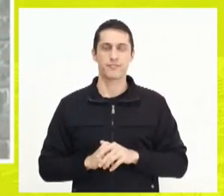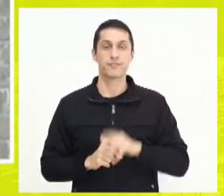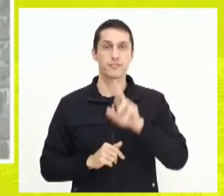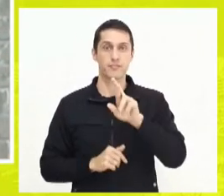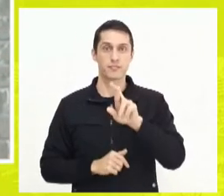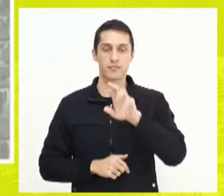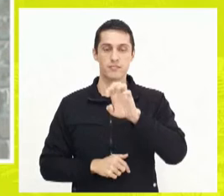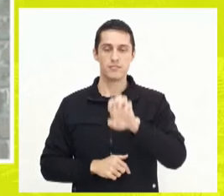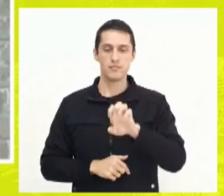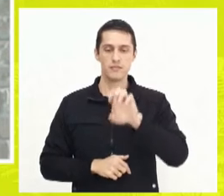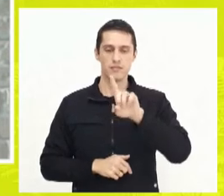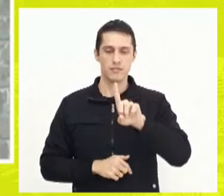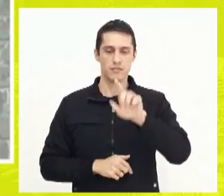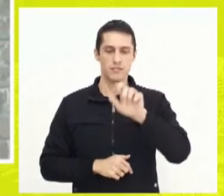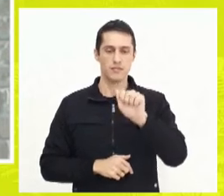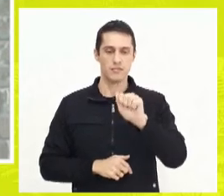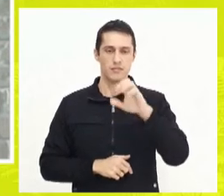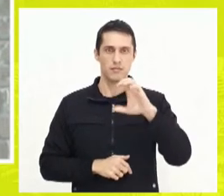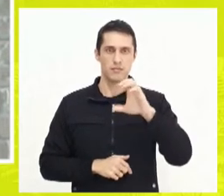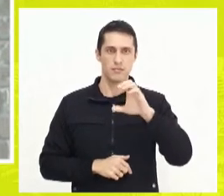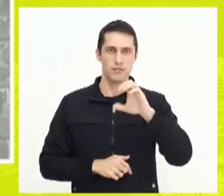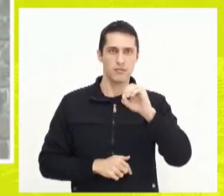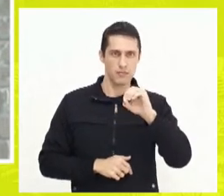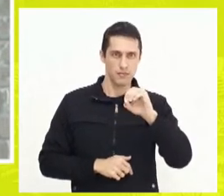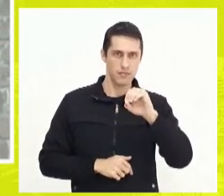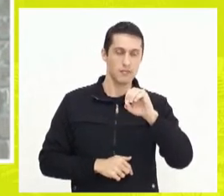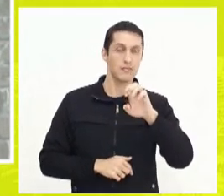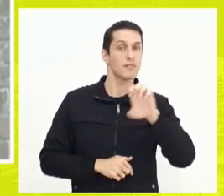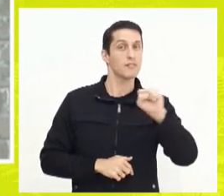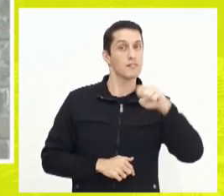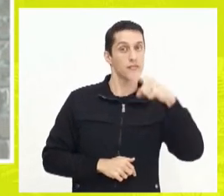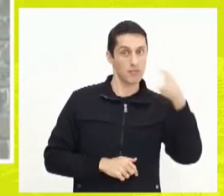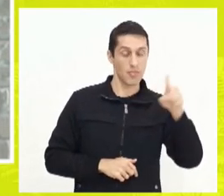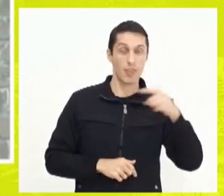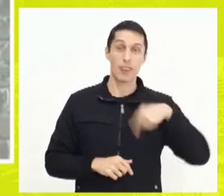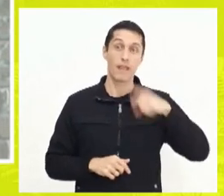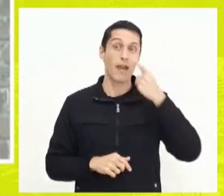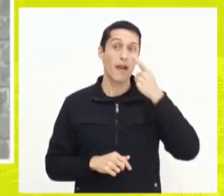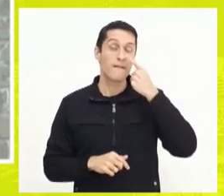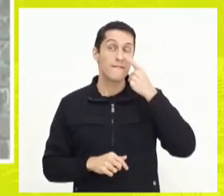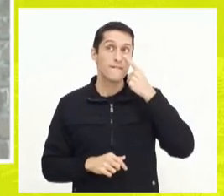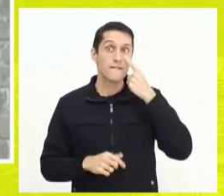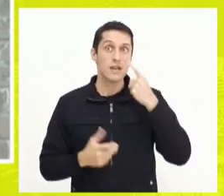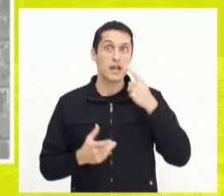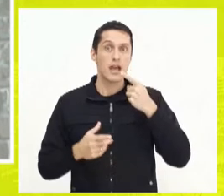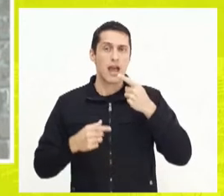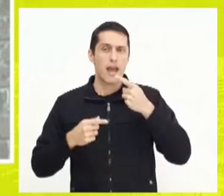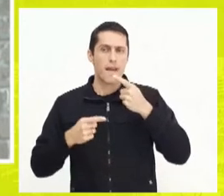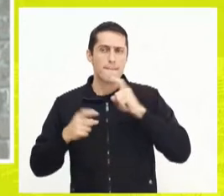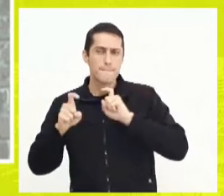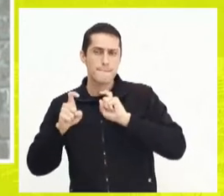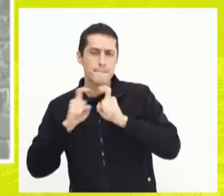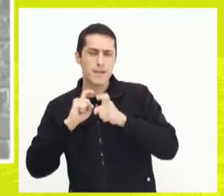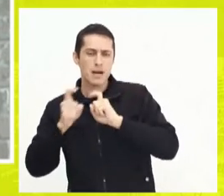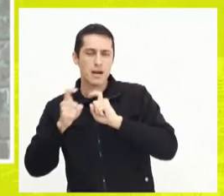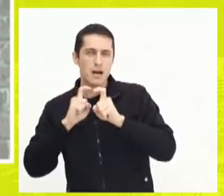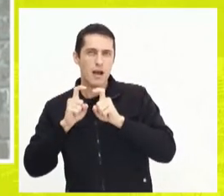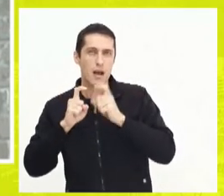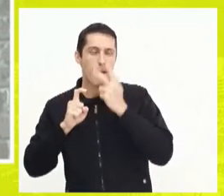and newsrooms i don't see this is internalized yet it's a debate that is shy